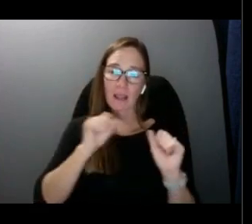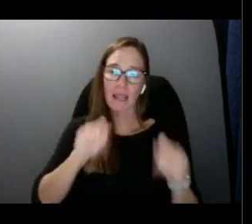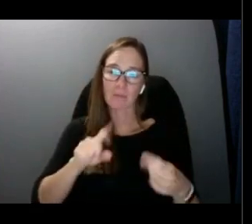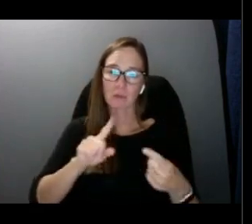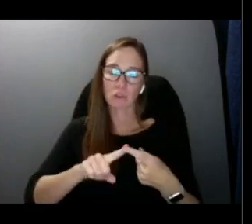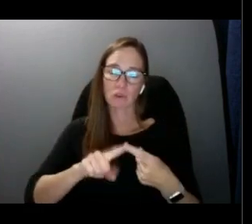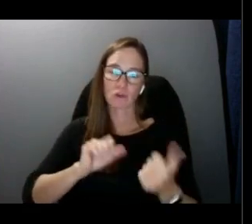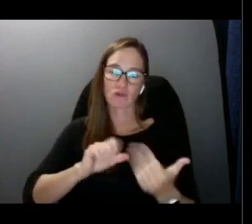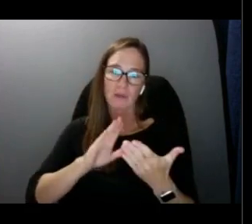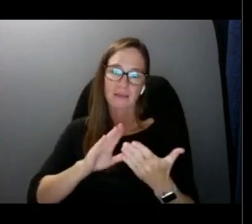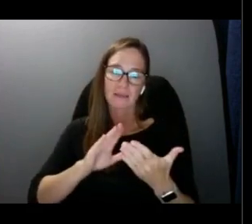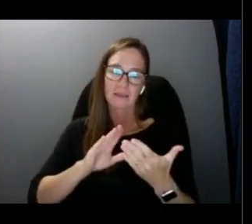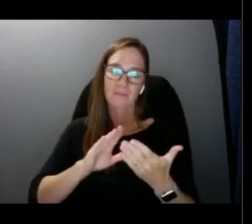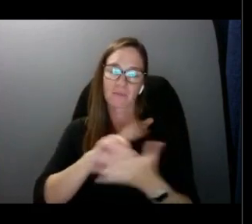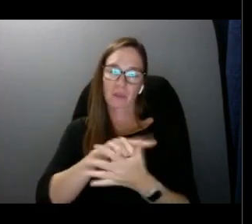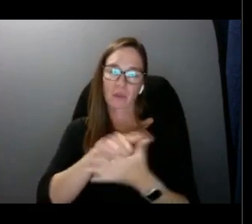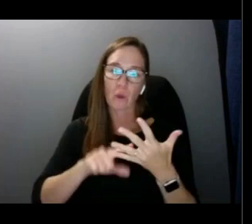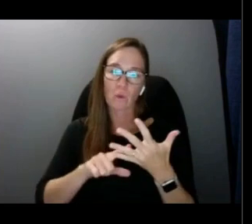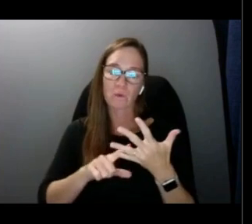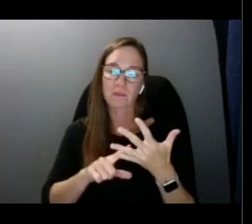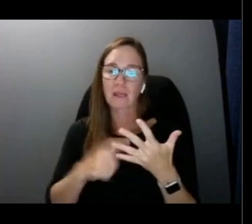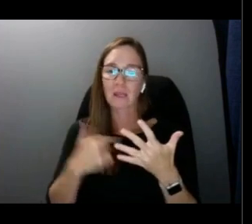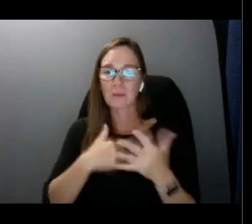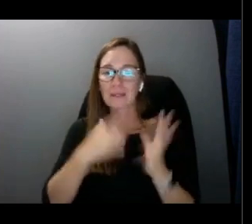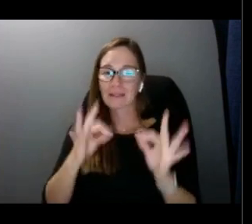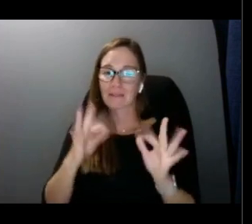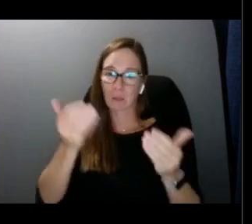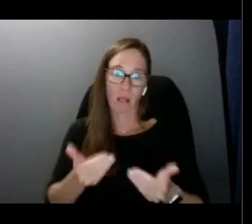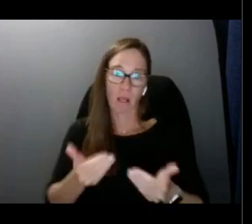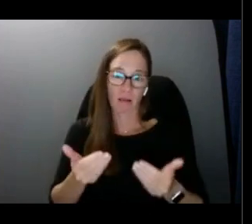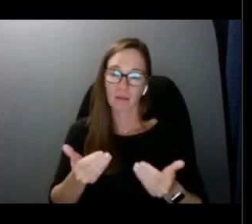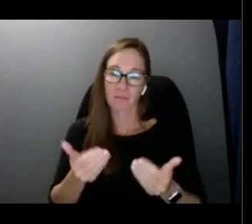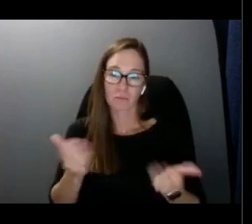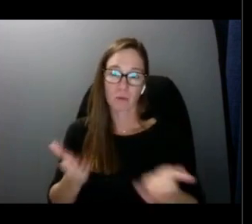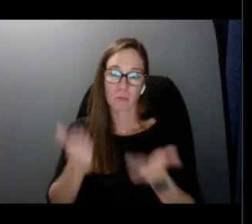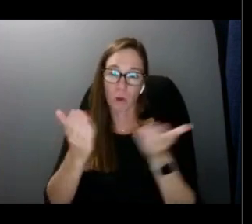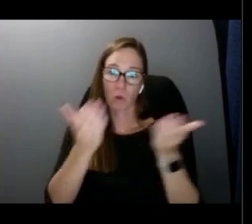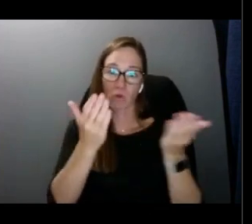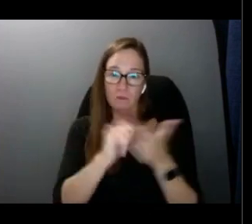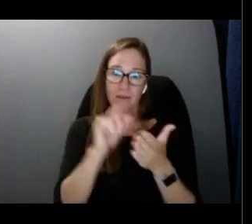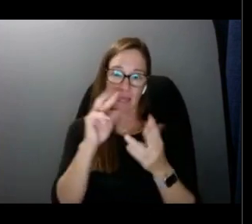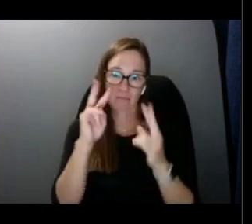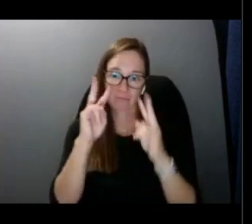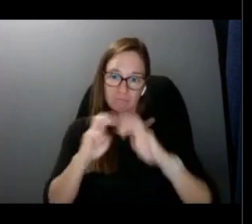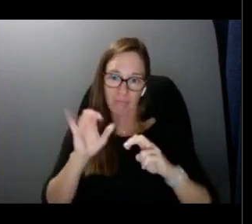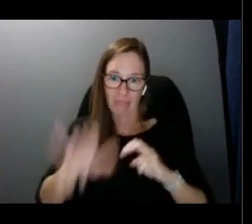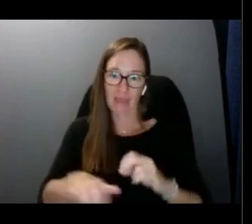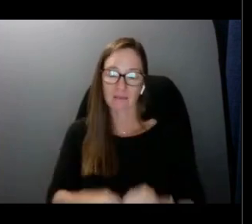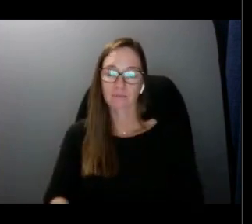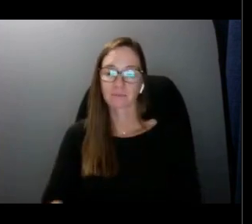to address those, and we certainly welcome proposals that look at that.